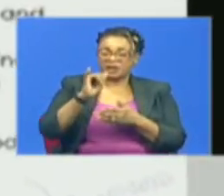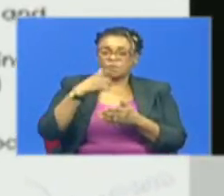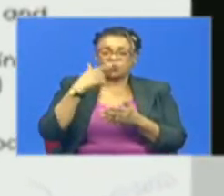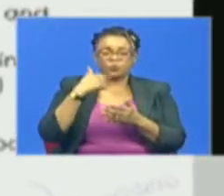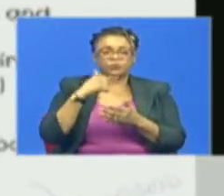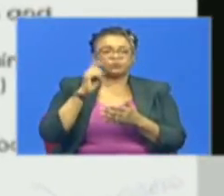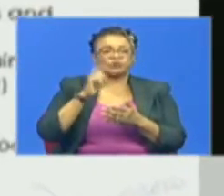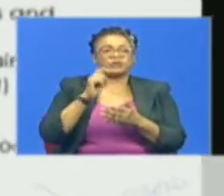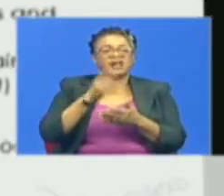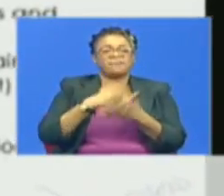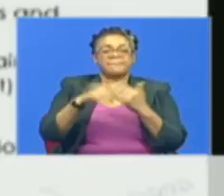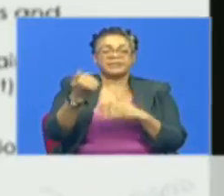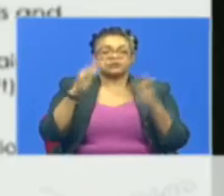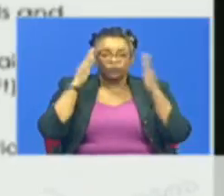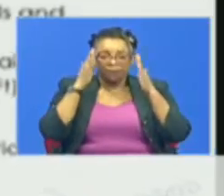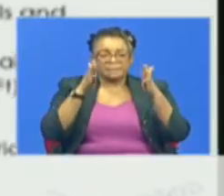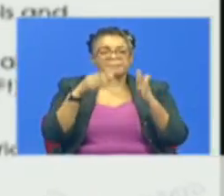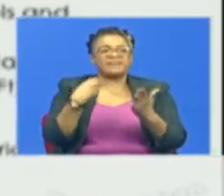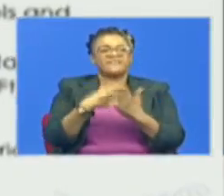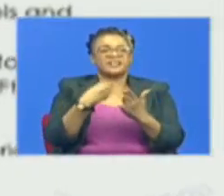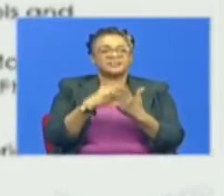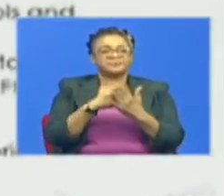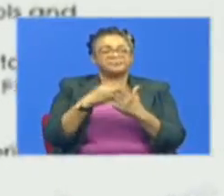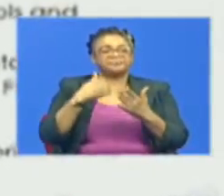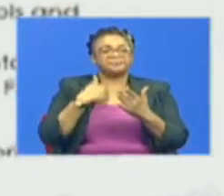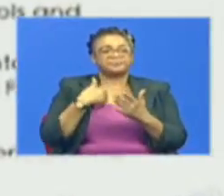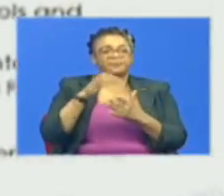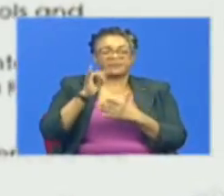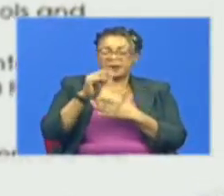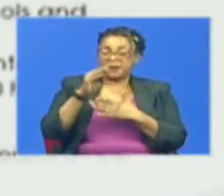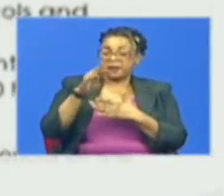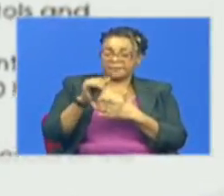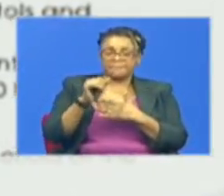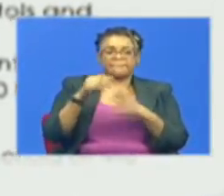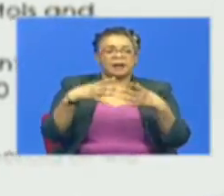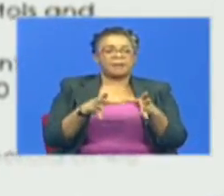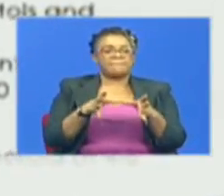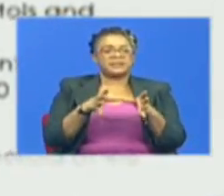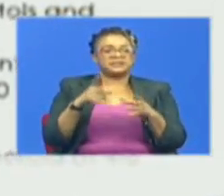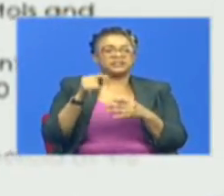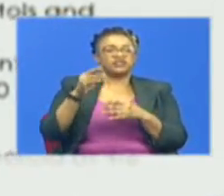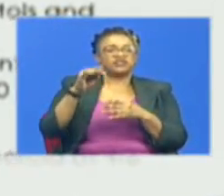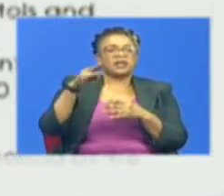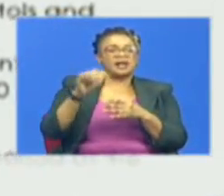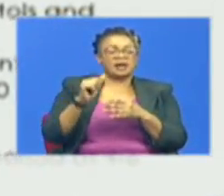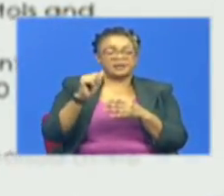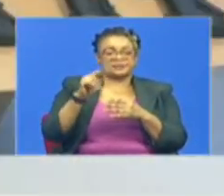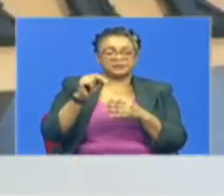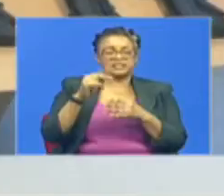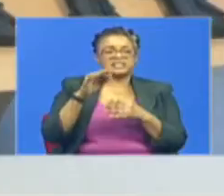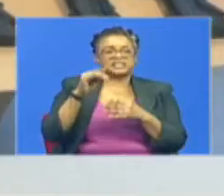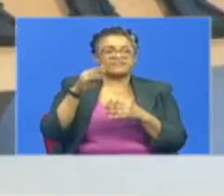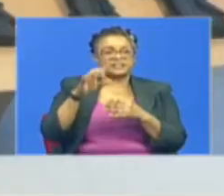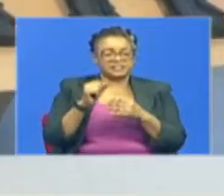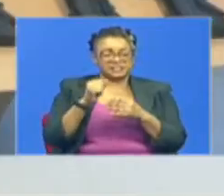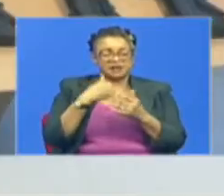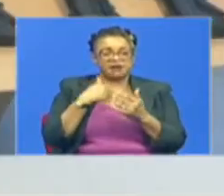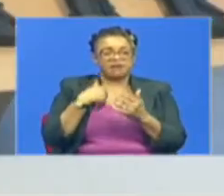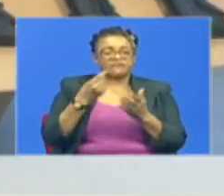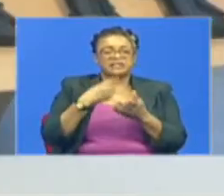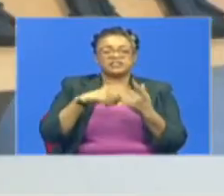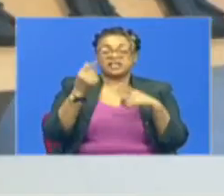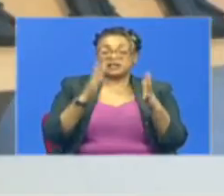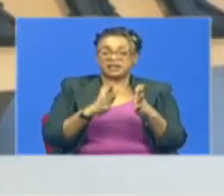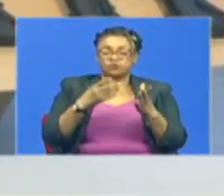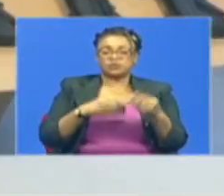paid as commitment fees to enable Malian arms company called Premium Interservices get a tender to supply guns